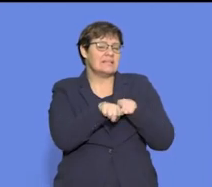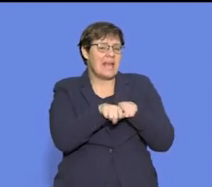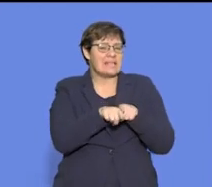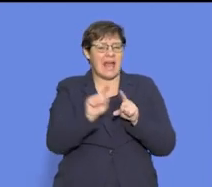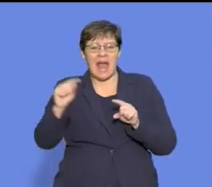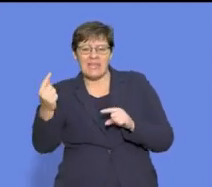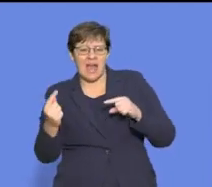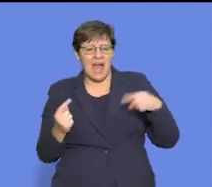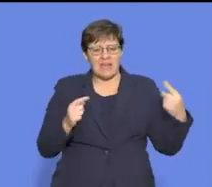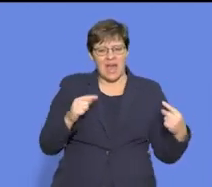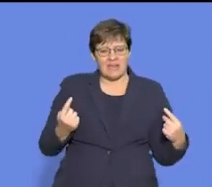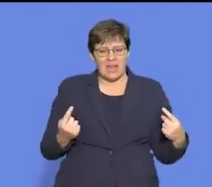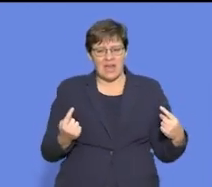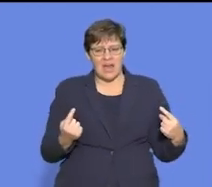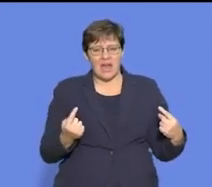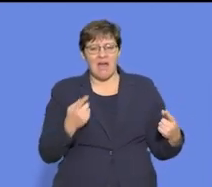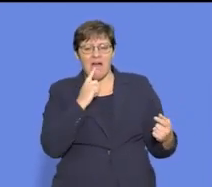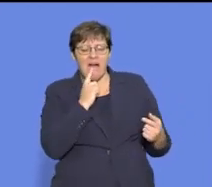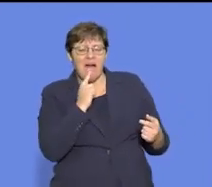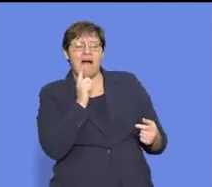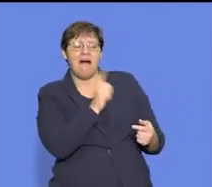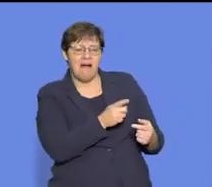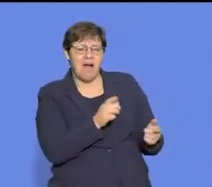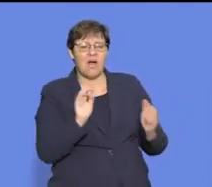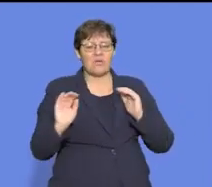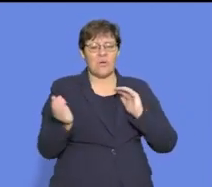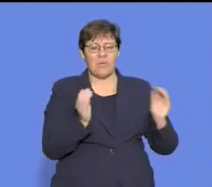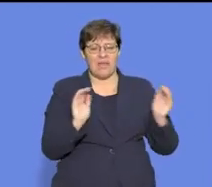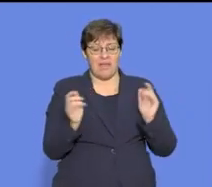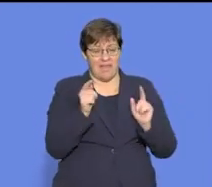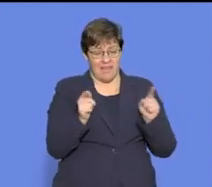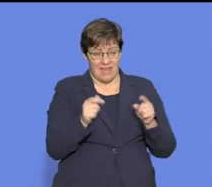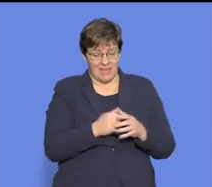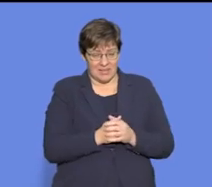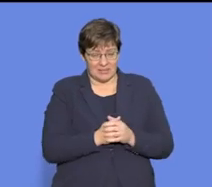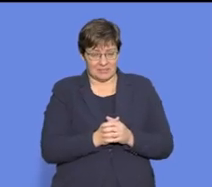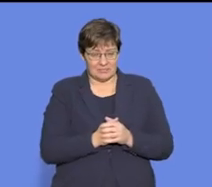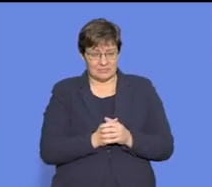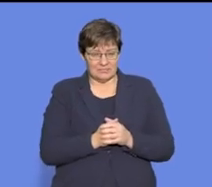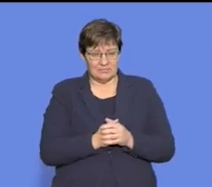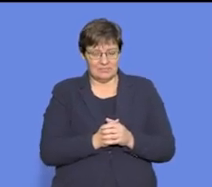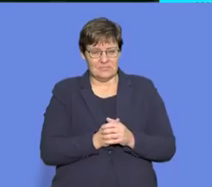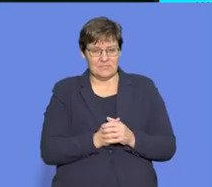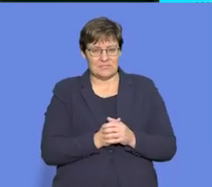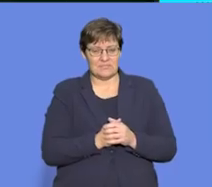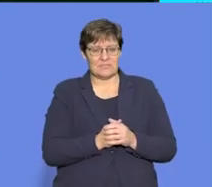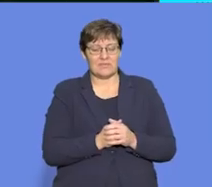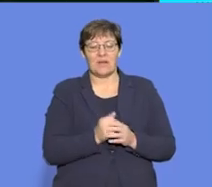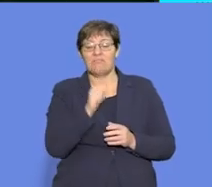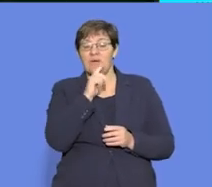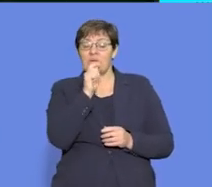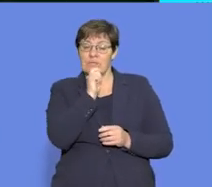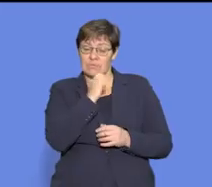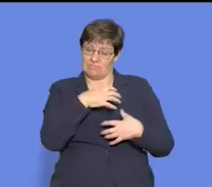to test all the other cells against this one and compare the reading on the voltmeter. And so let's